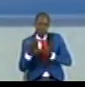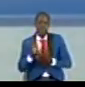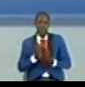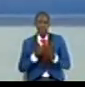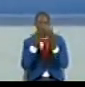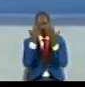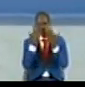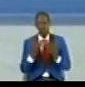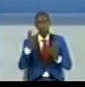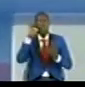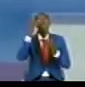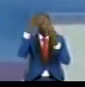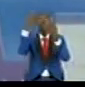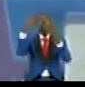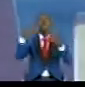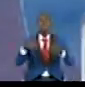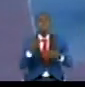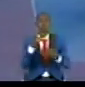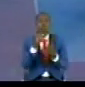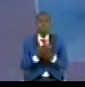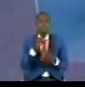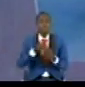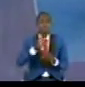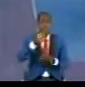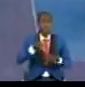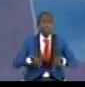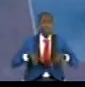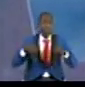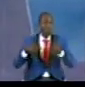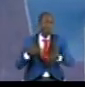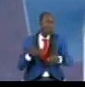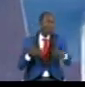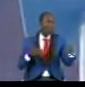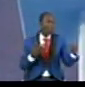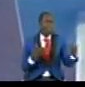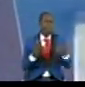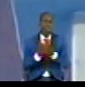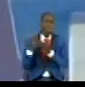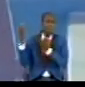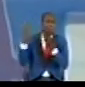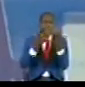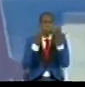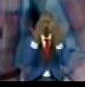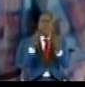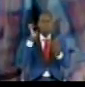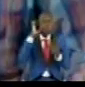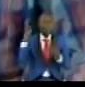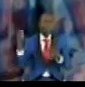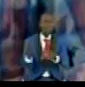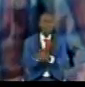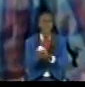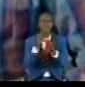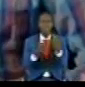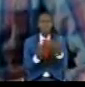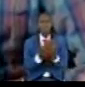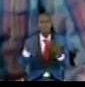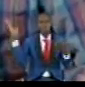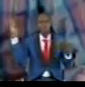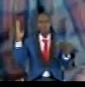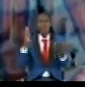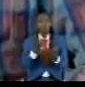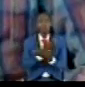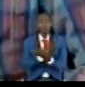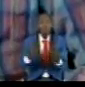so that in your life, all that thing that causes sorrow, he'll carry everything away. Yeah. Failure, he'll